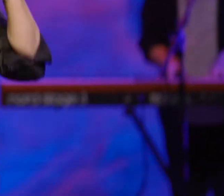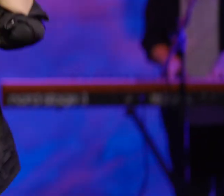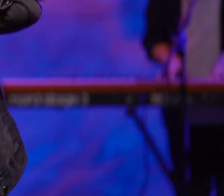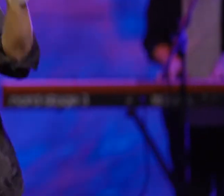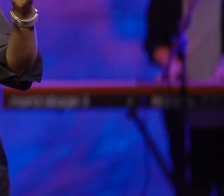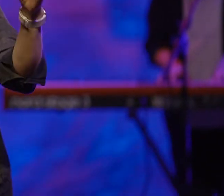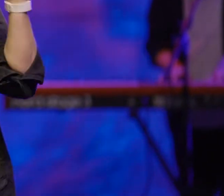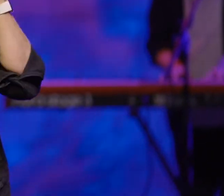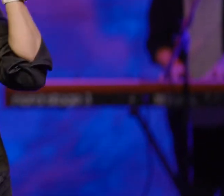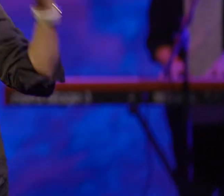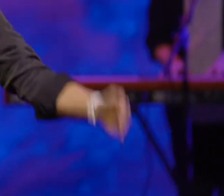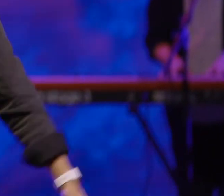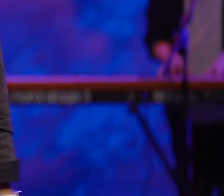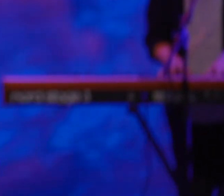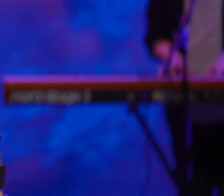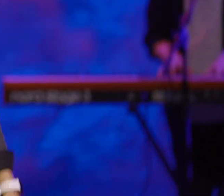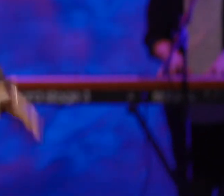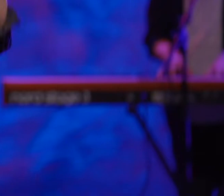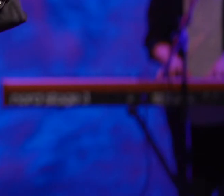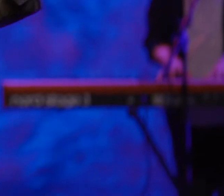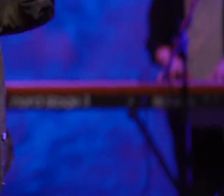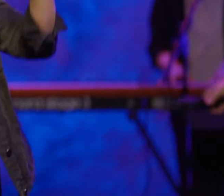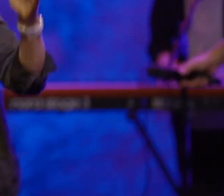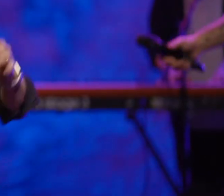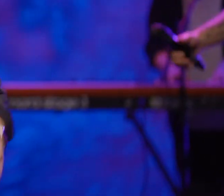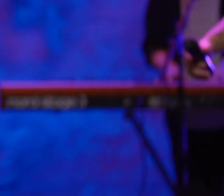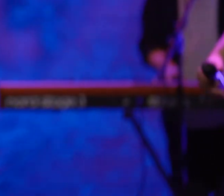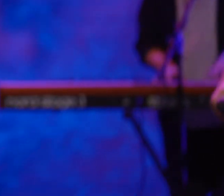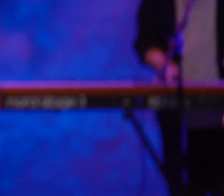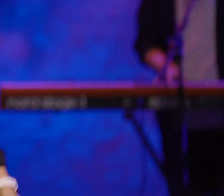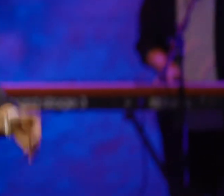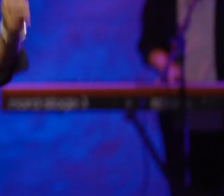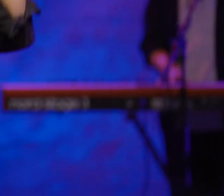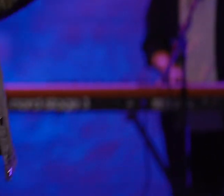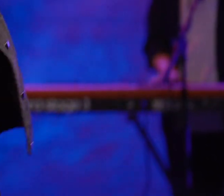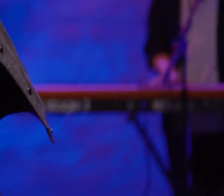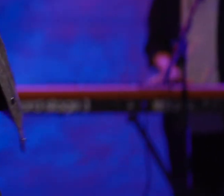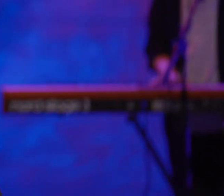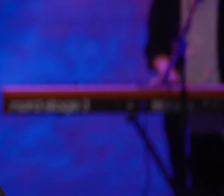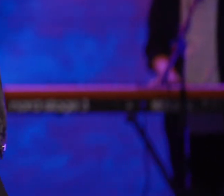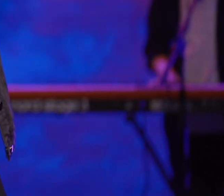down. He's never failed us and he never will. Come on, worship your God this morning.